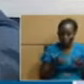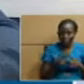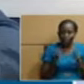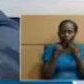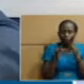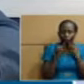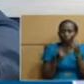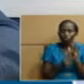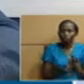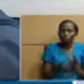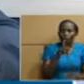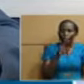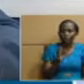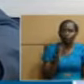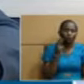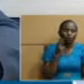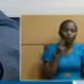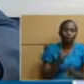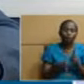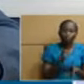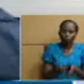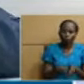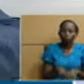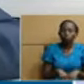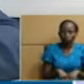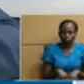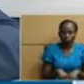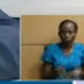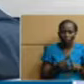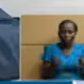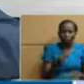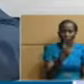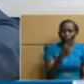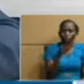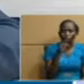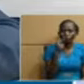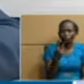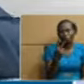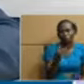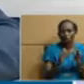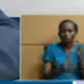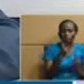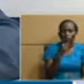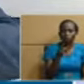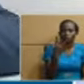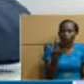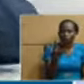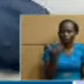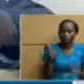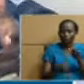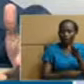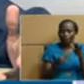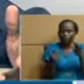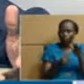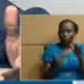is around 19 million people, which is the working population. But only 2.2, less than 2.5, are catered for under the